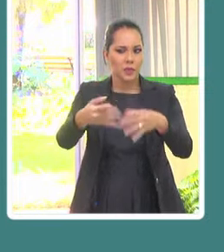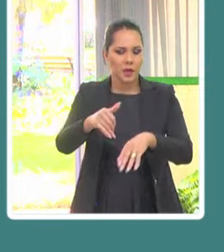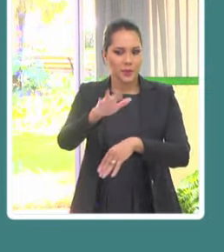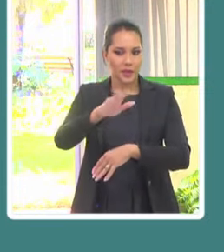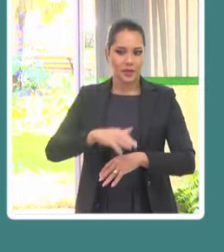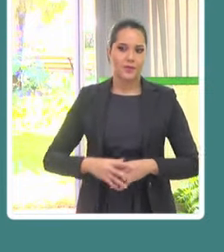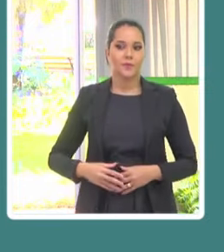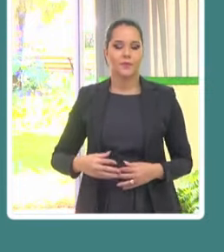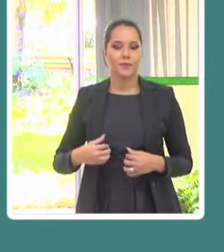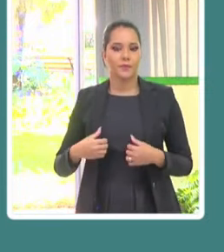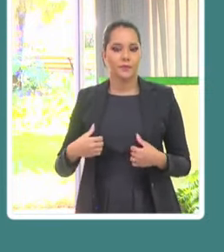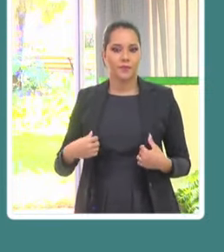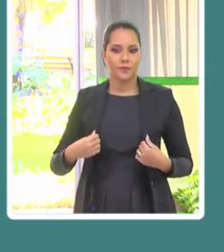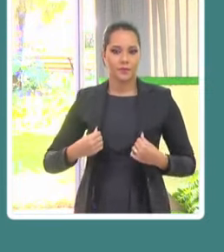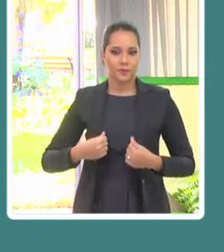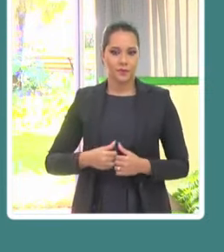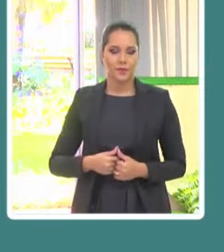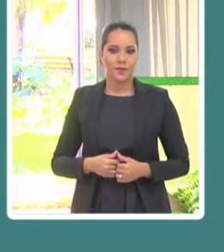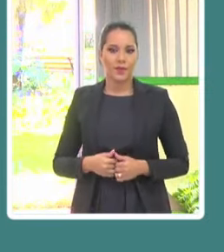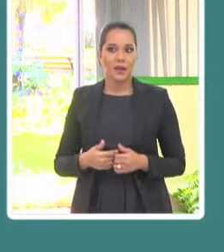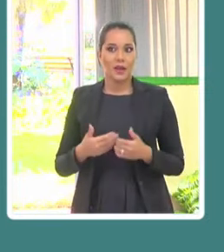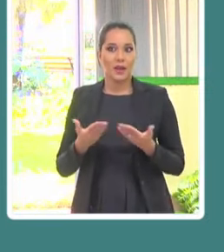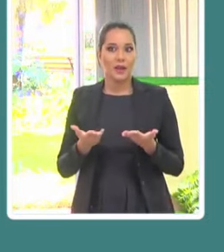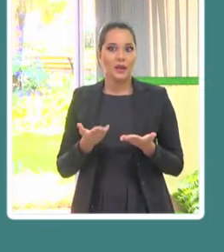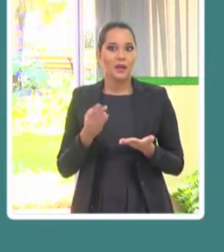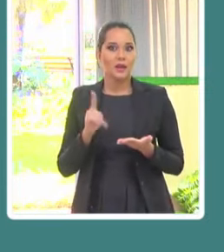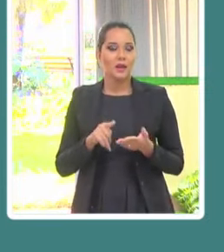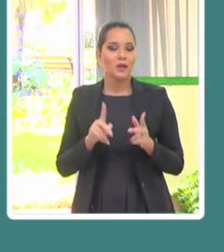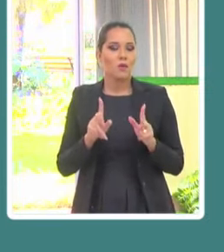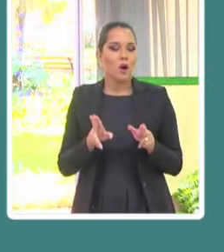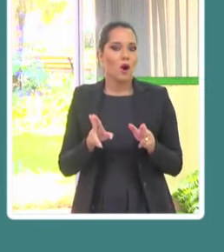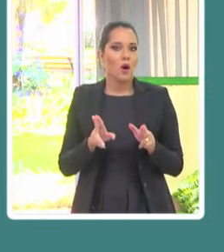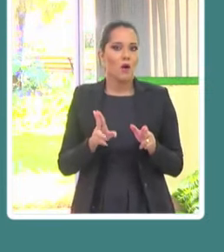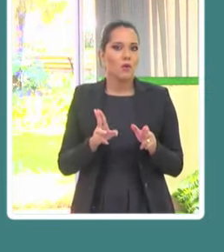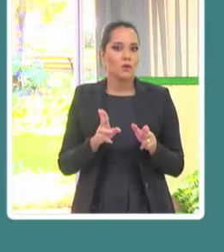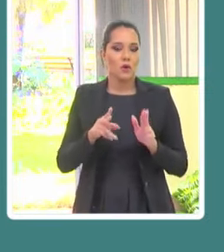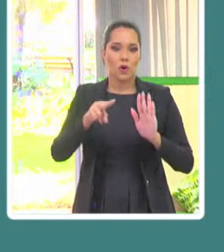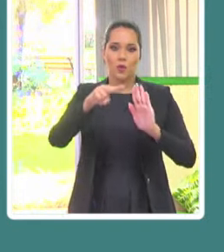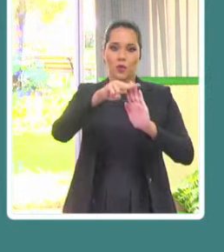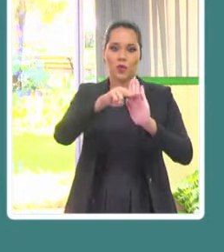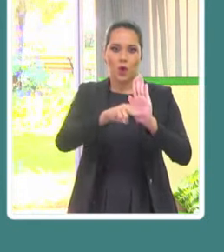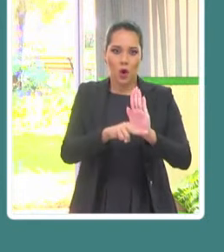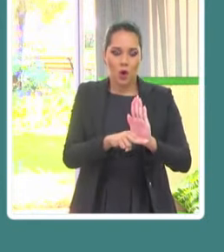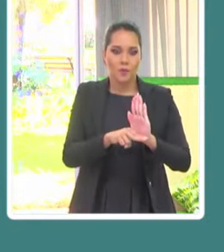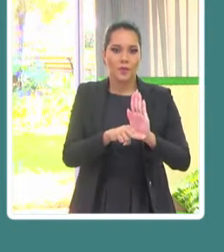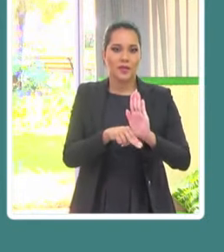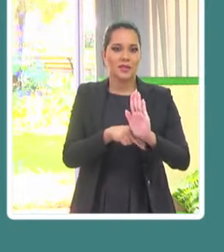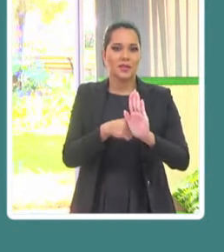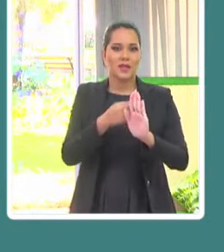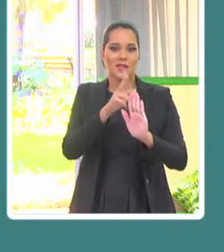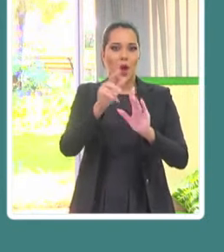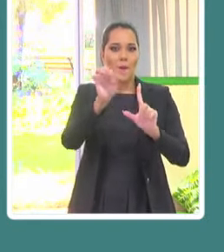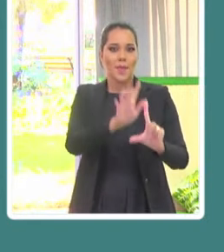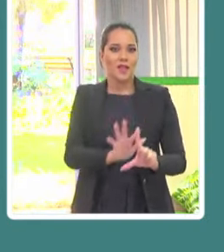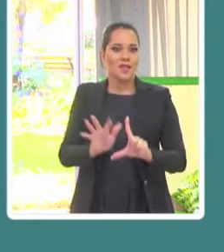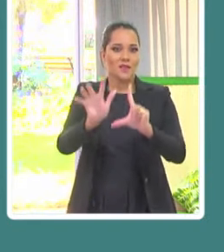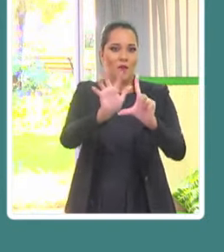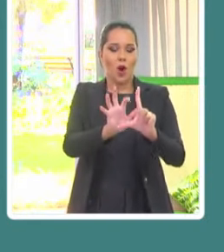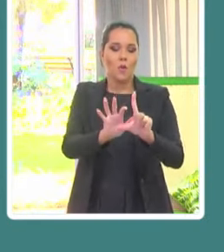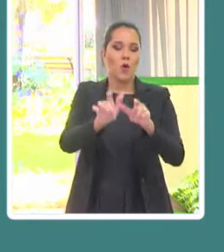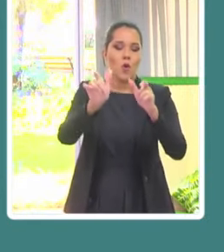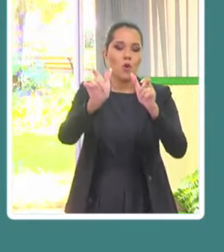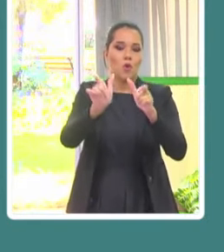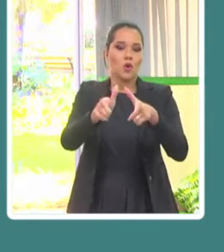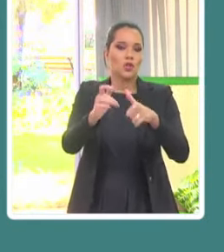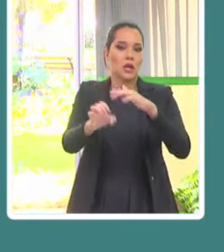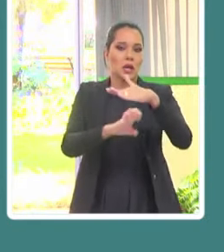by interoperable standards. So it is not a platform where one company determines how you